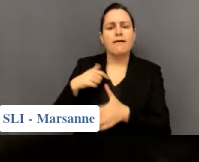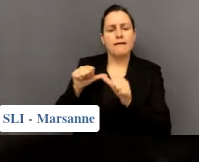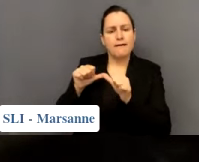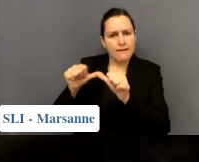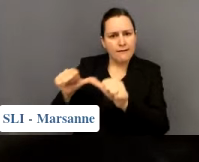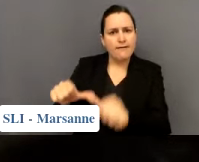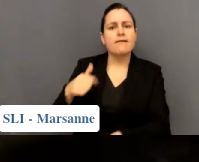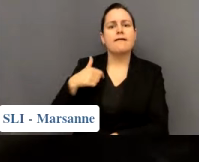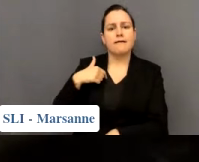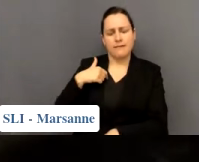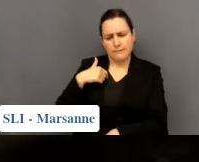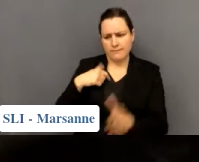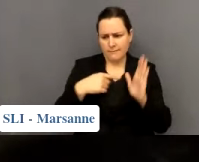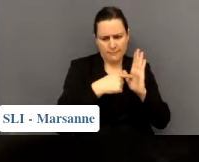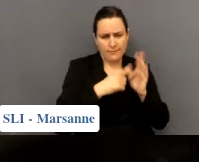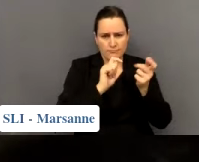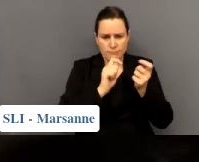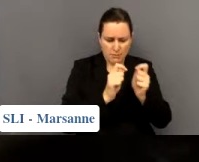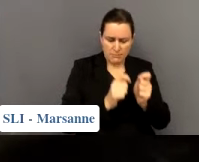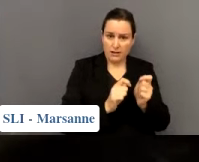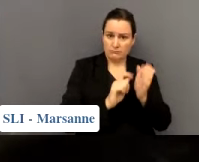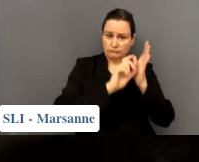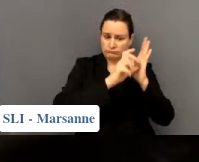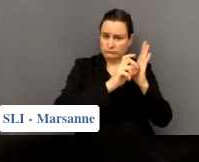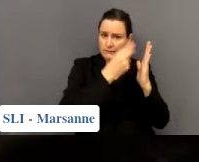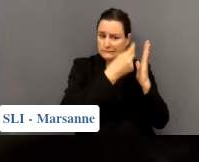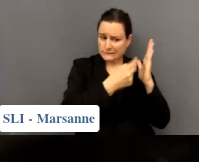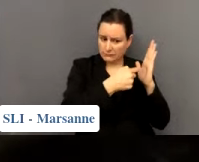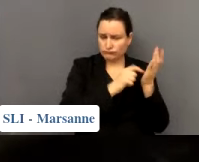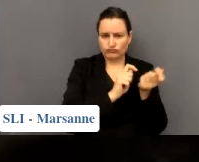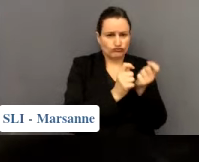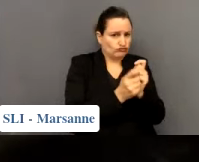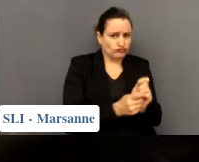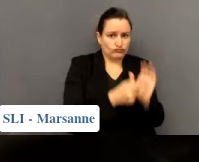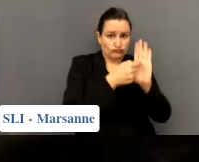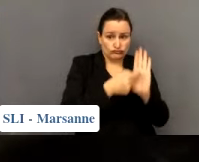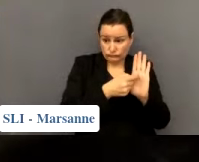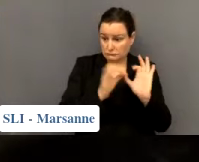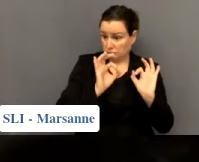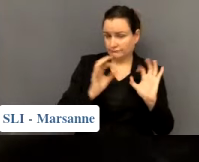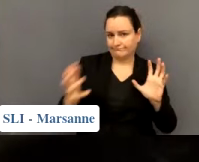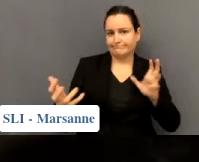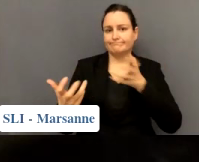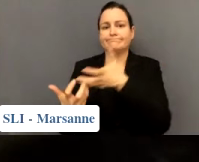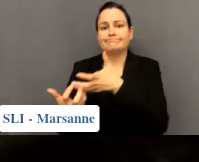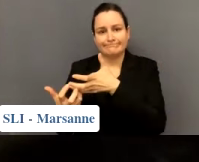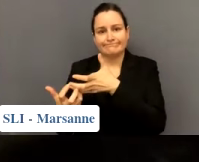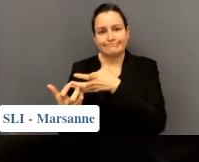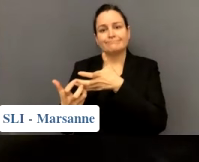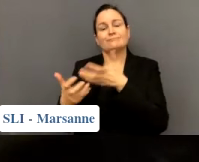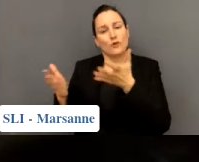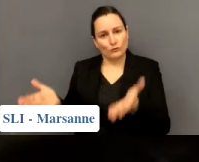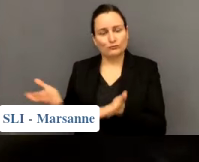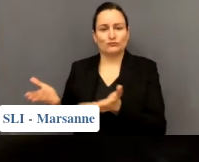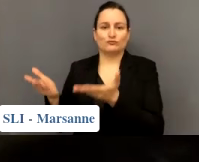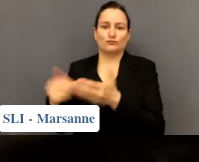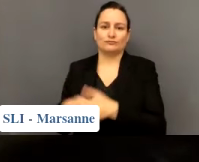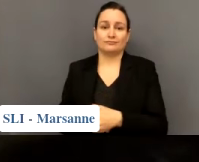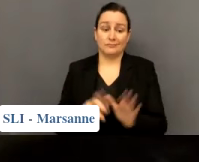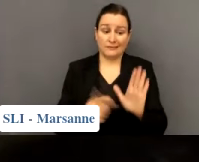design, the development, implementation, and evaluation of policy and its interventions, which of and in itself is a